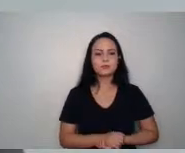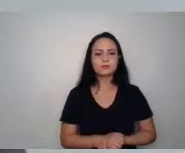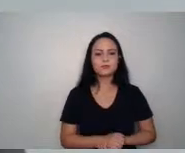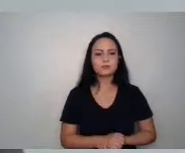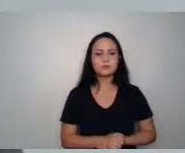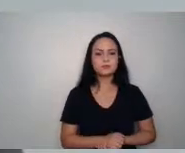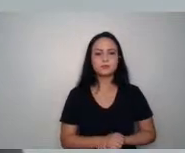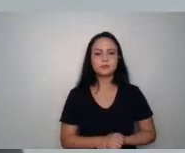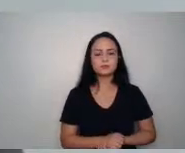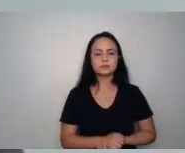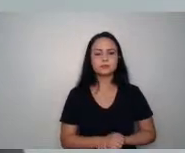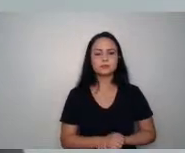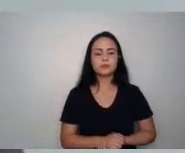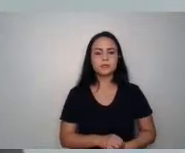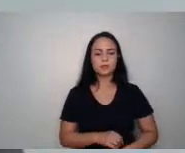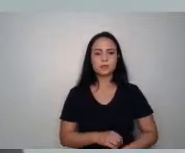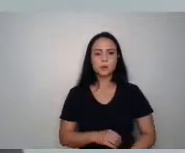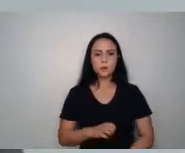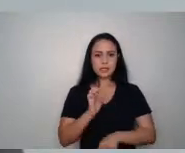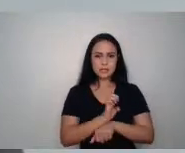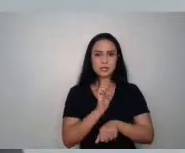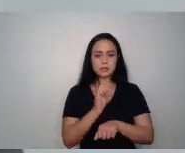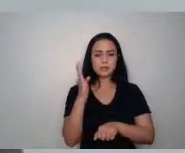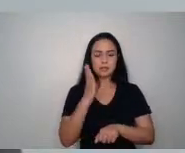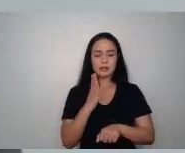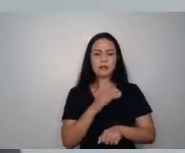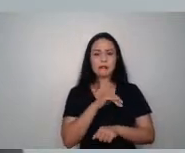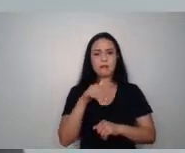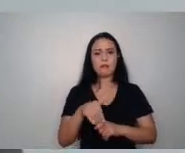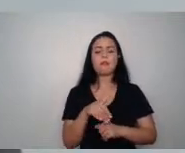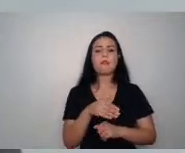President state is very wealthy.